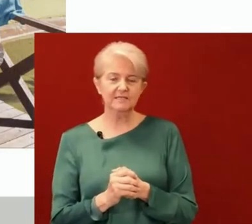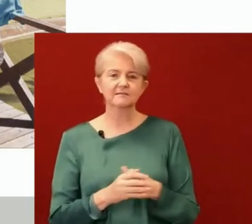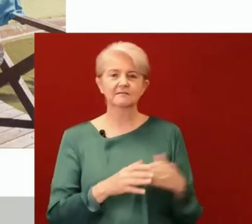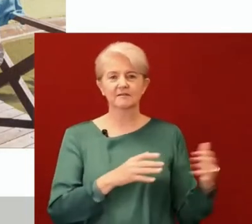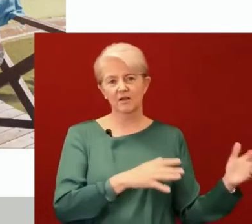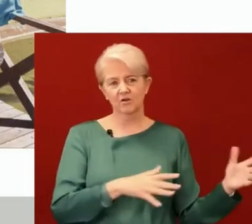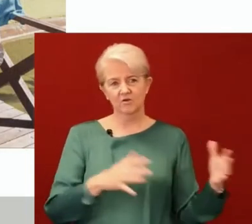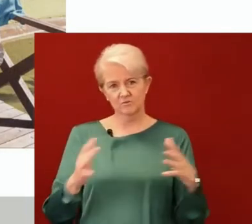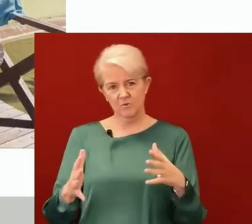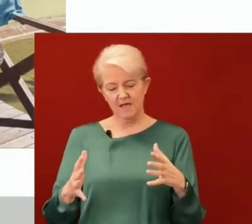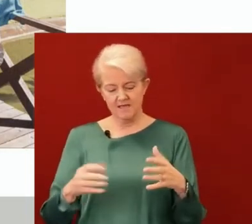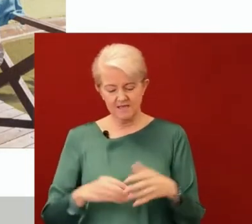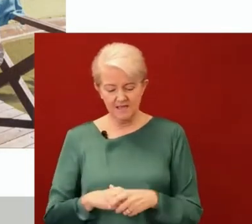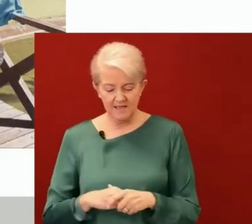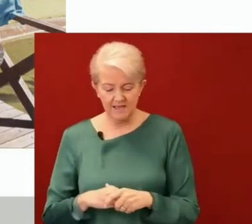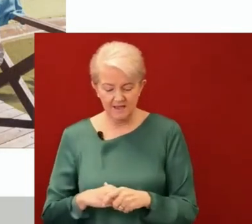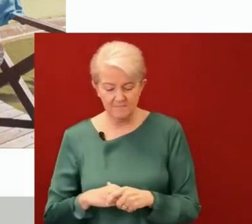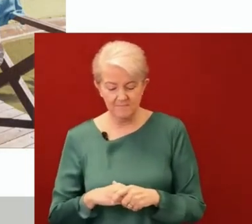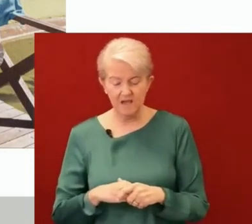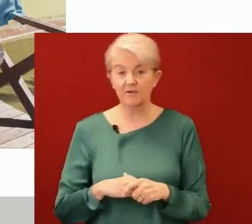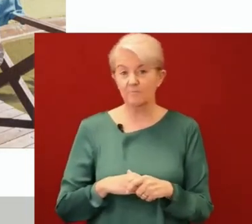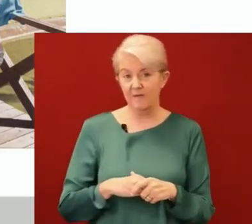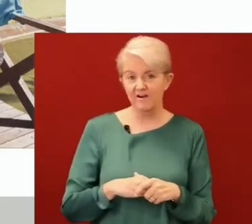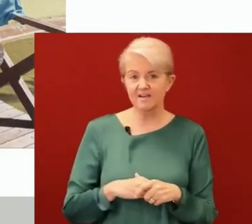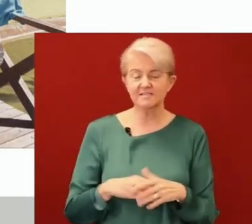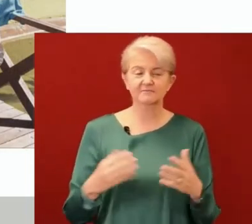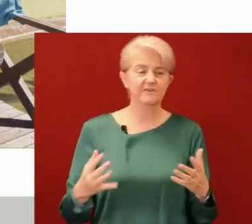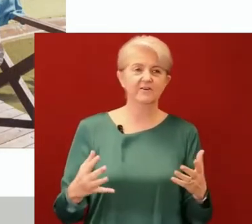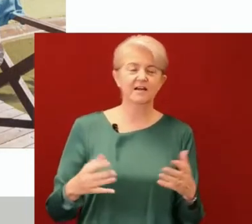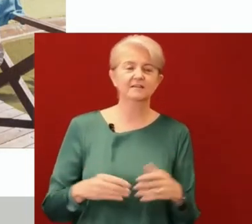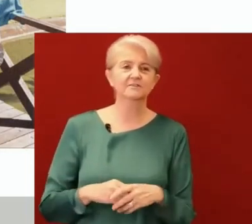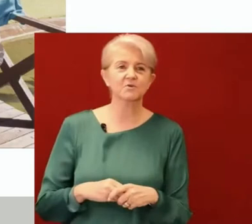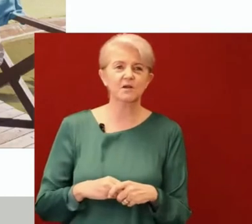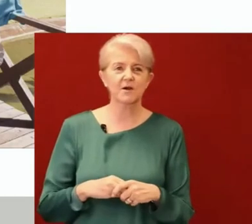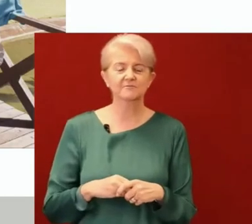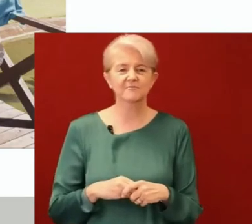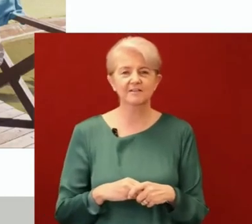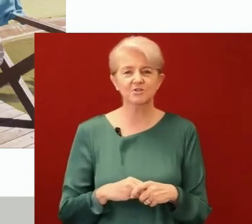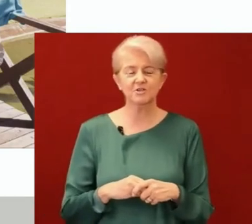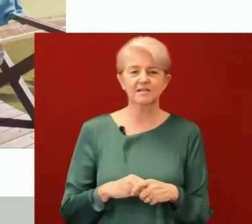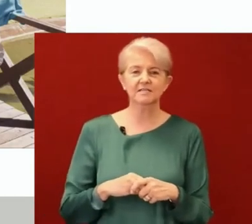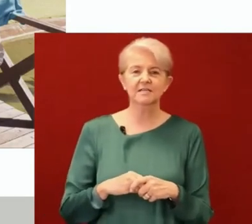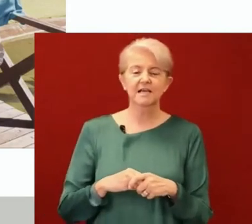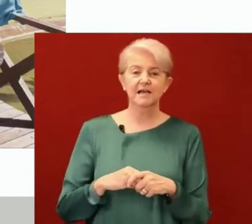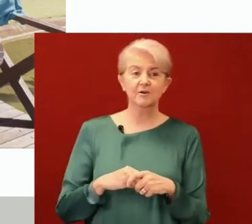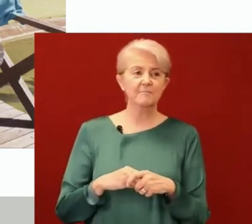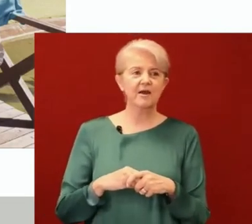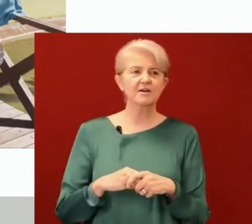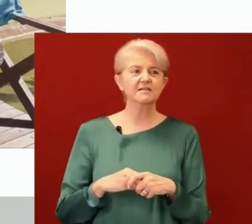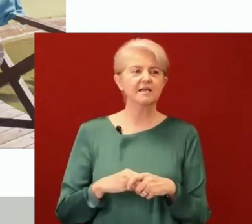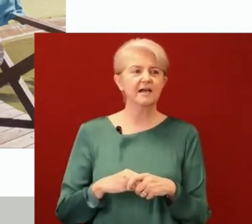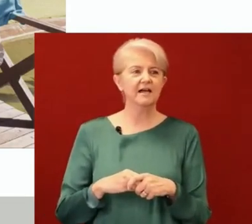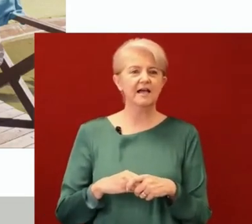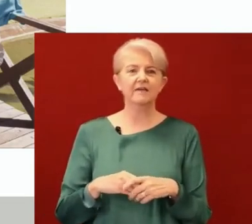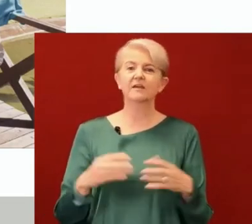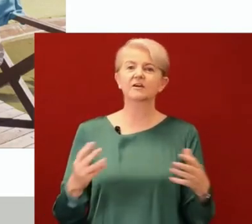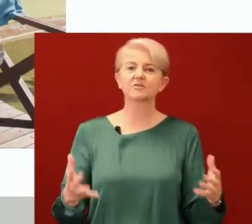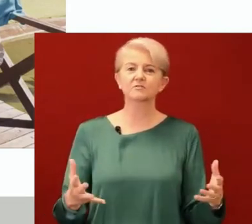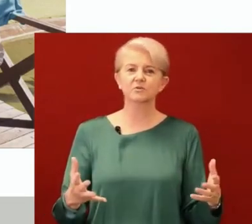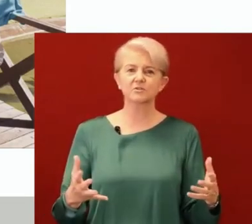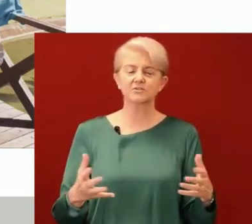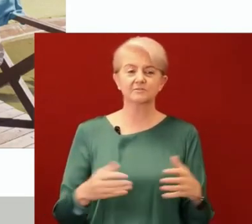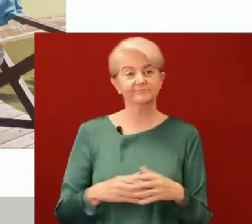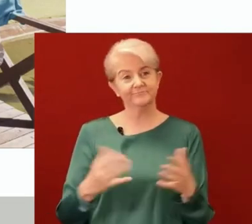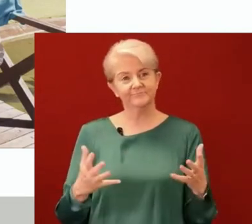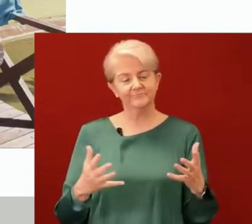personally, along the way, I got married very young, 21, far too young. I got married and then I